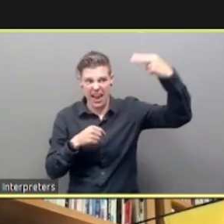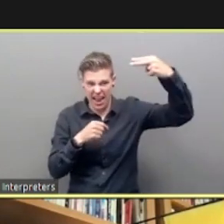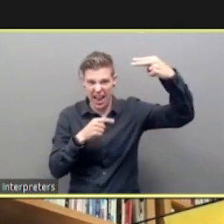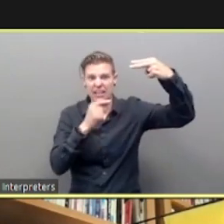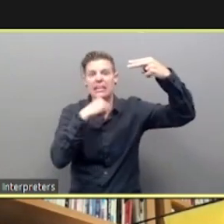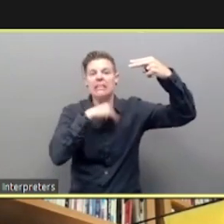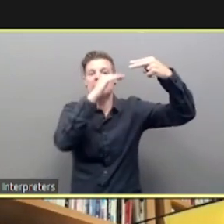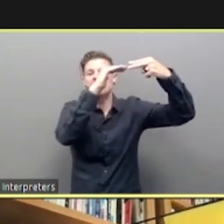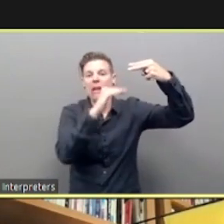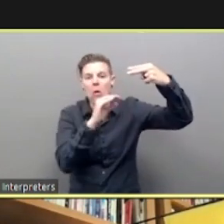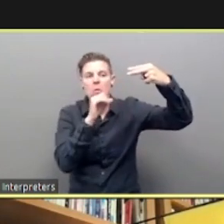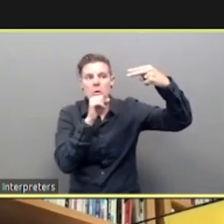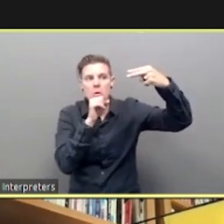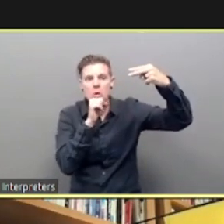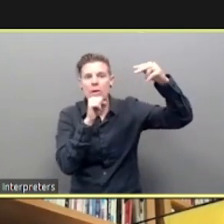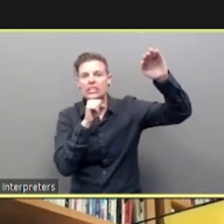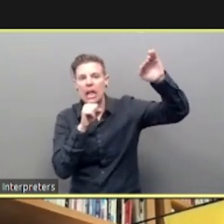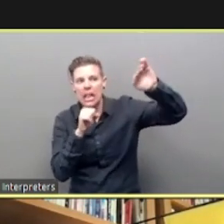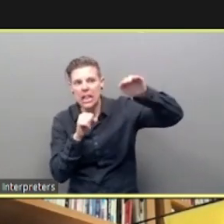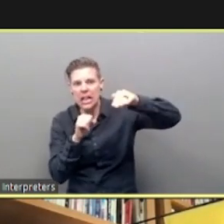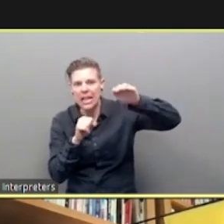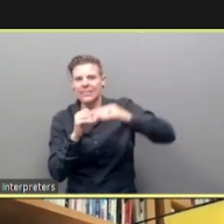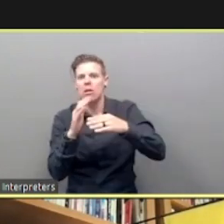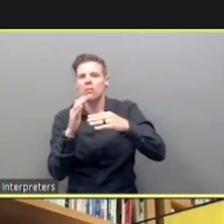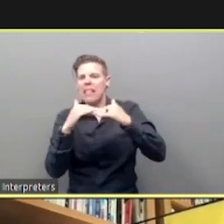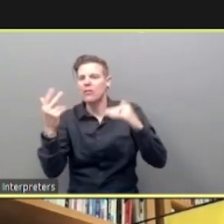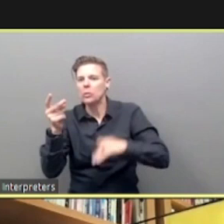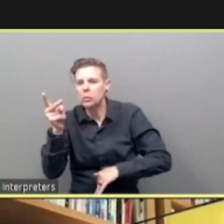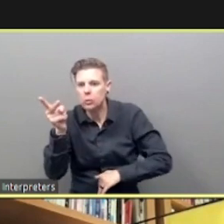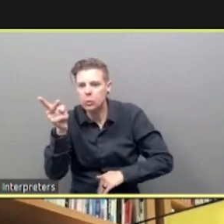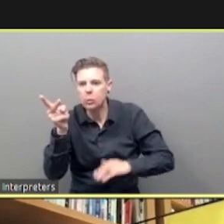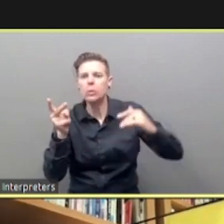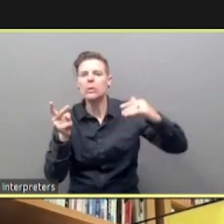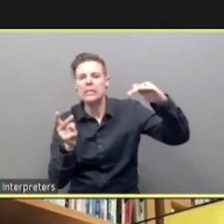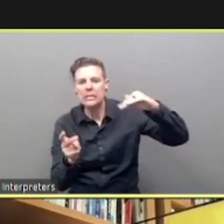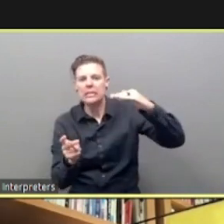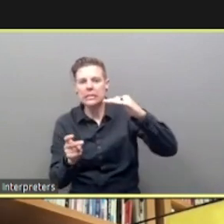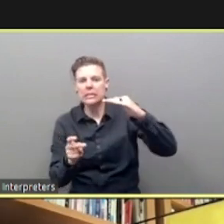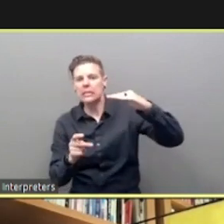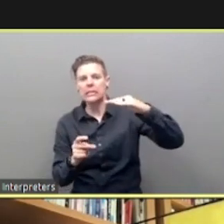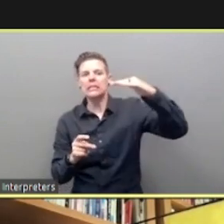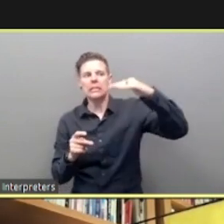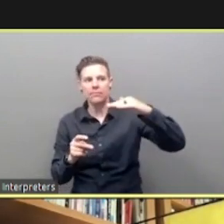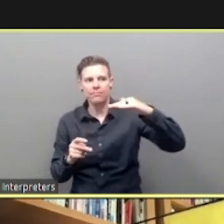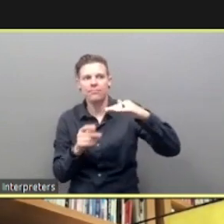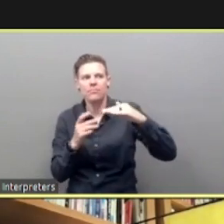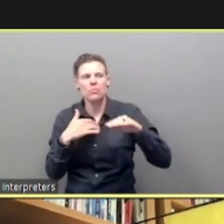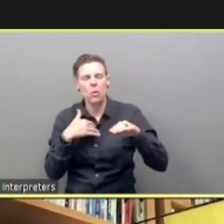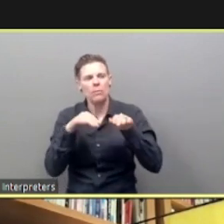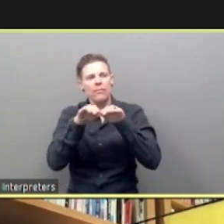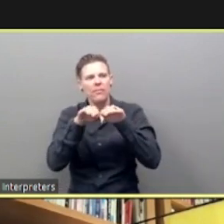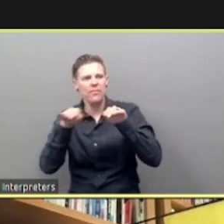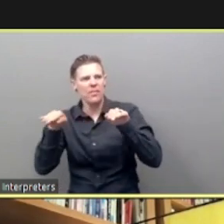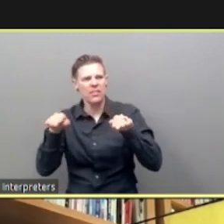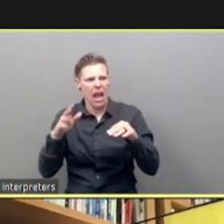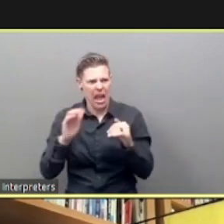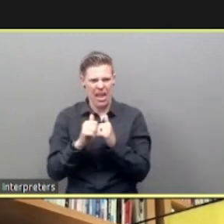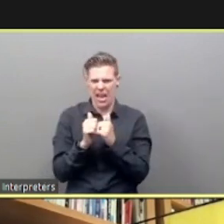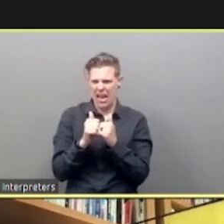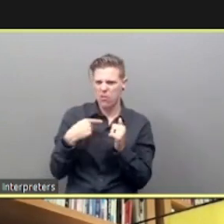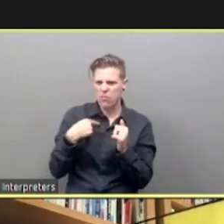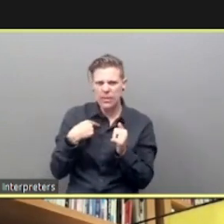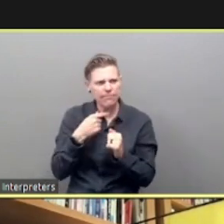line between orange and red for quite some time. We've gotten some questions, well, what goes into the scoring system? And